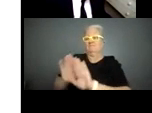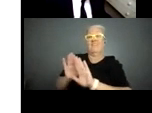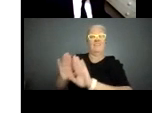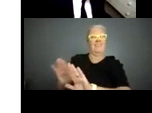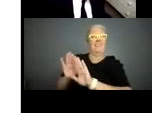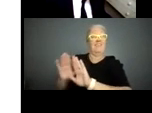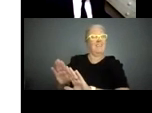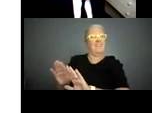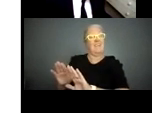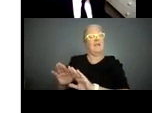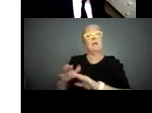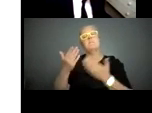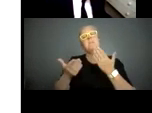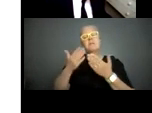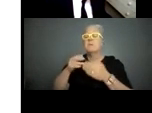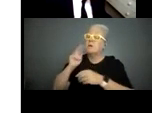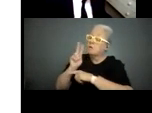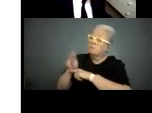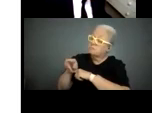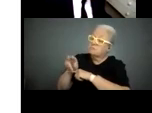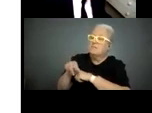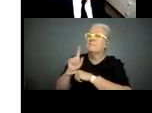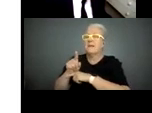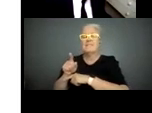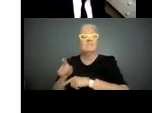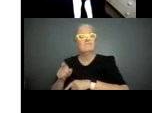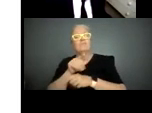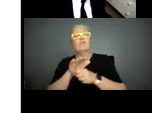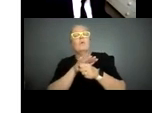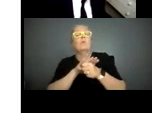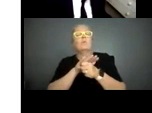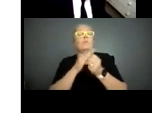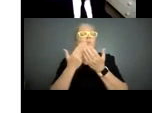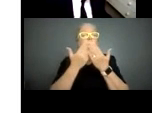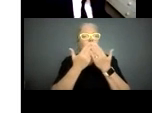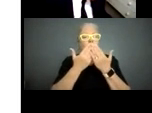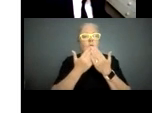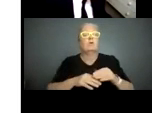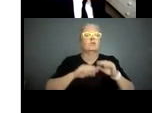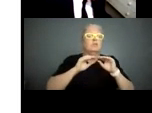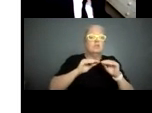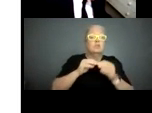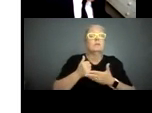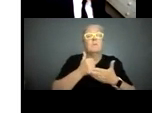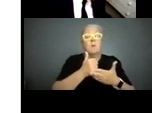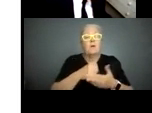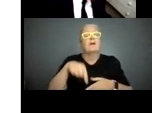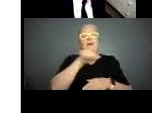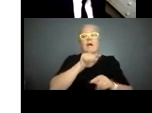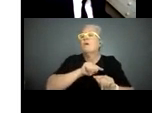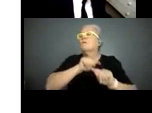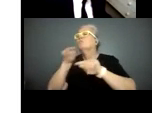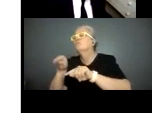there except for assessment. They need to be placed in their local schools, and the teachers and support staff from the center go out visiting